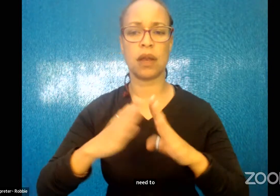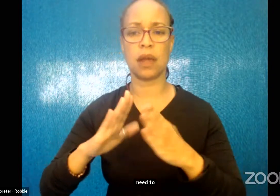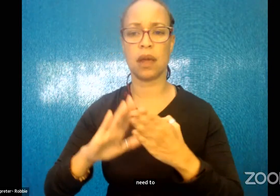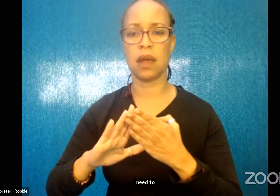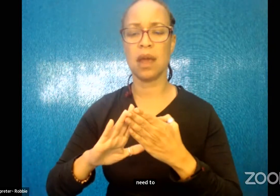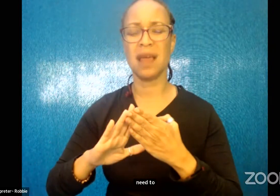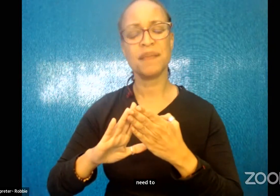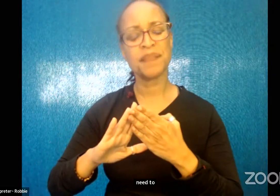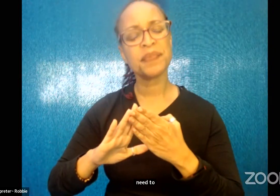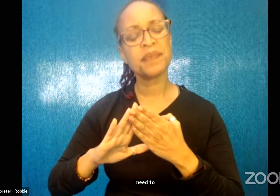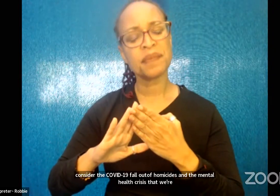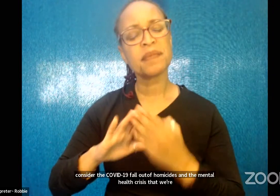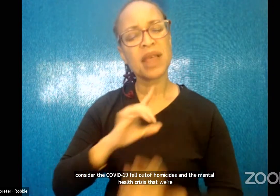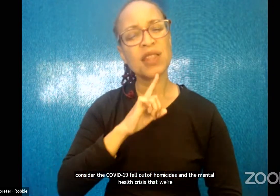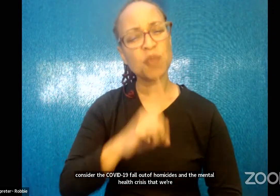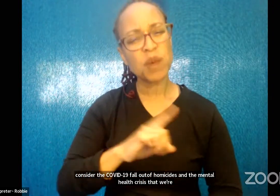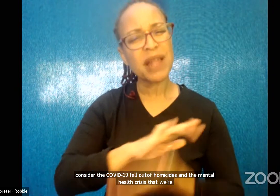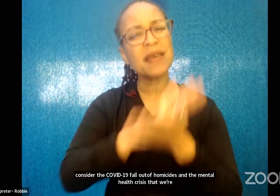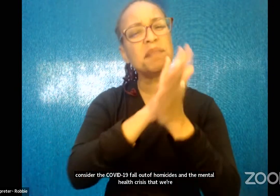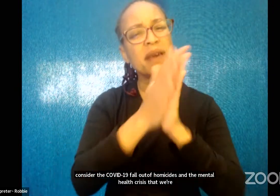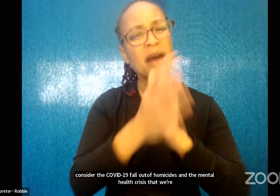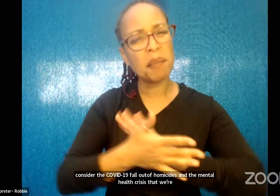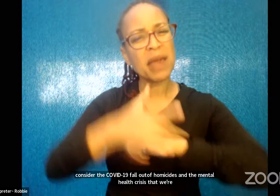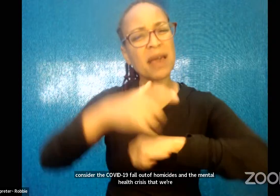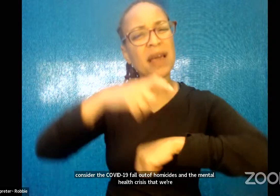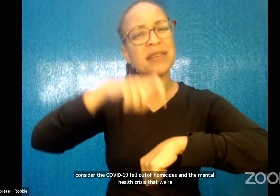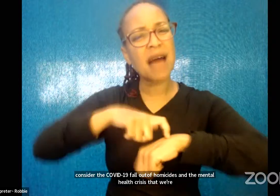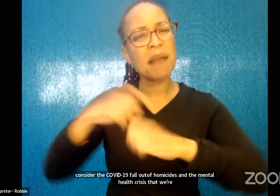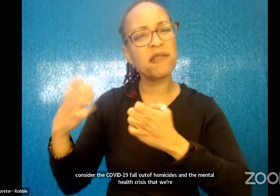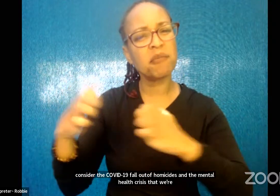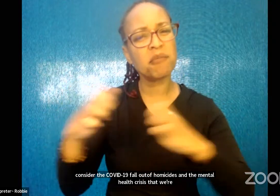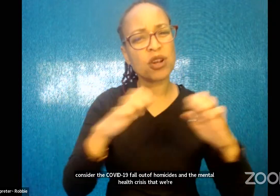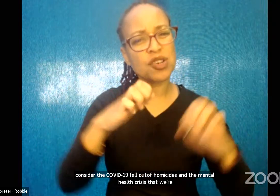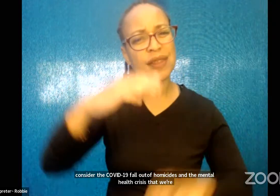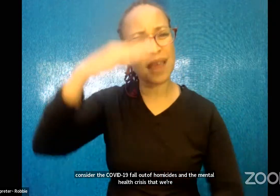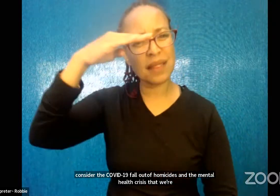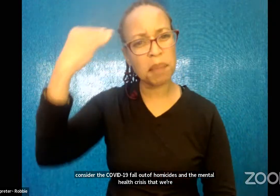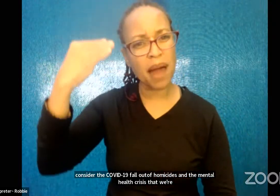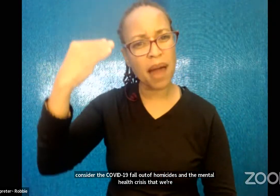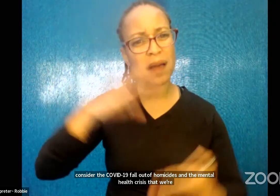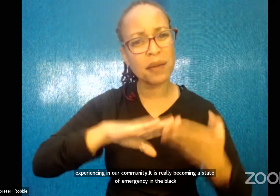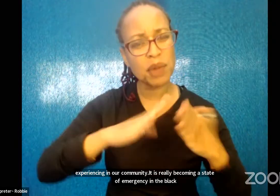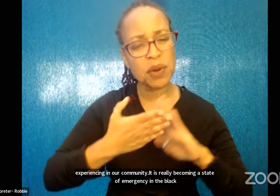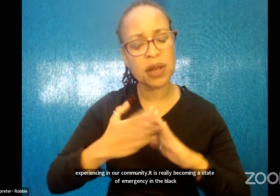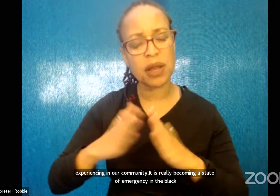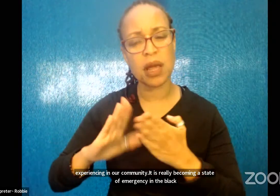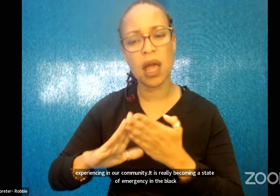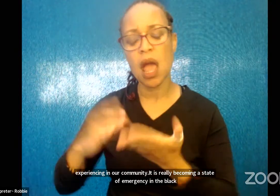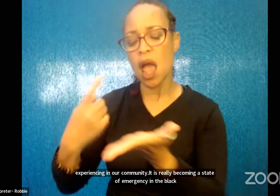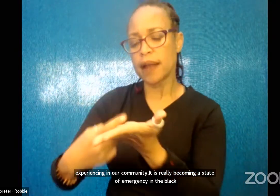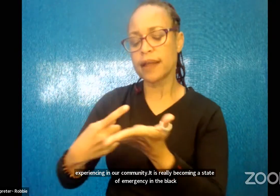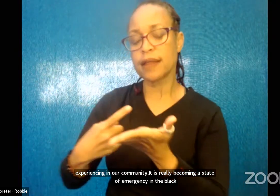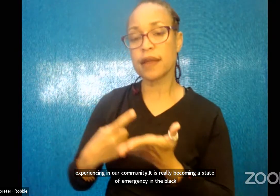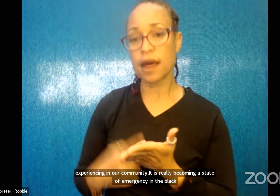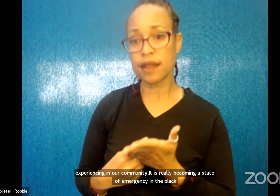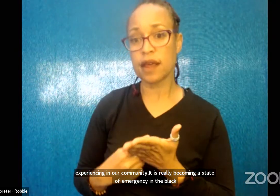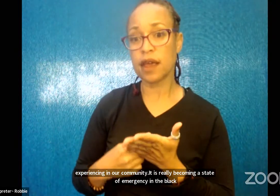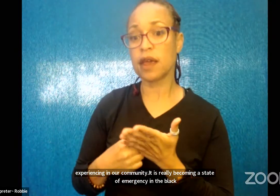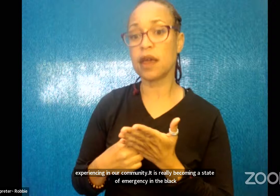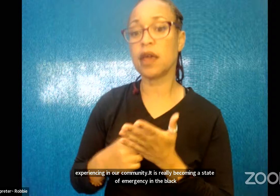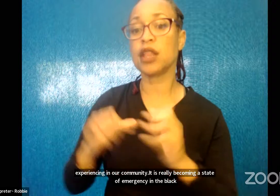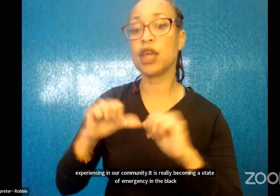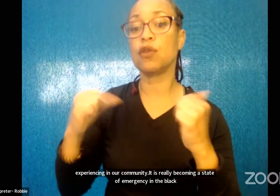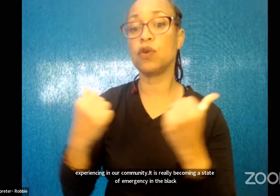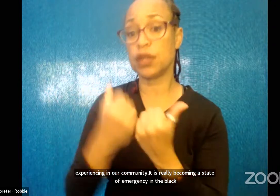It's really becoming a state of emergency in the Black community. And in talking to the Association of Black